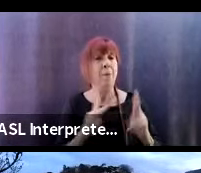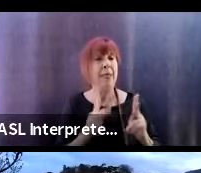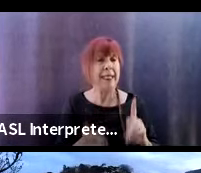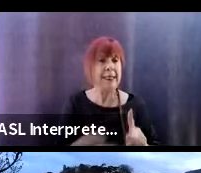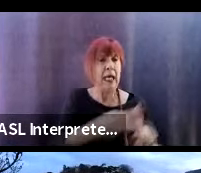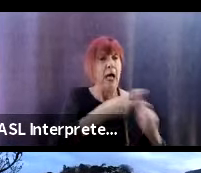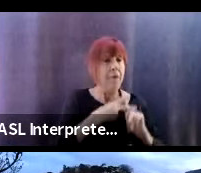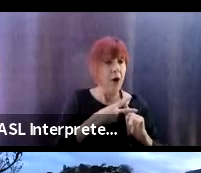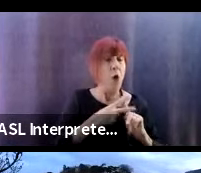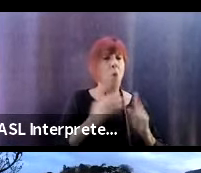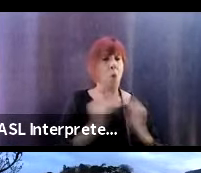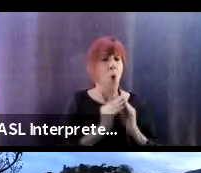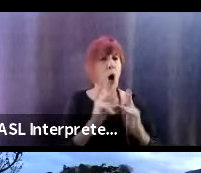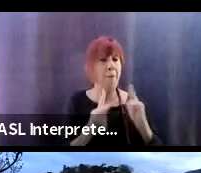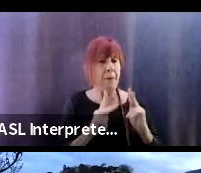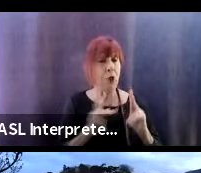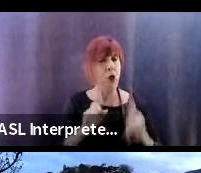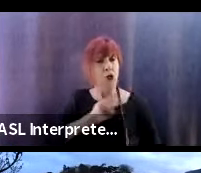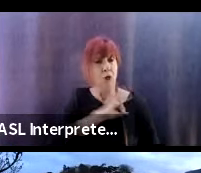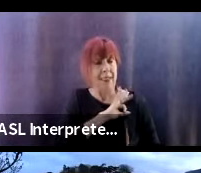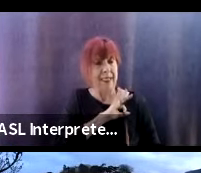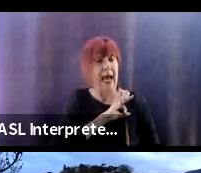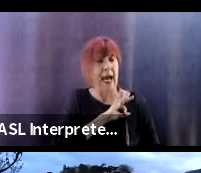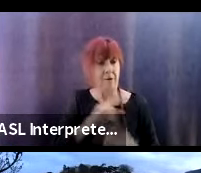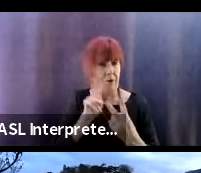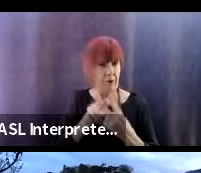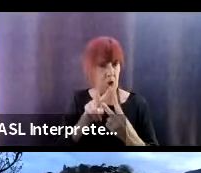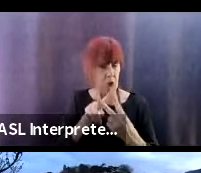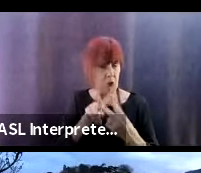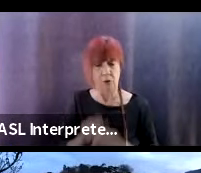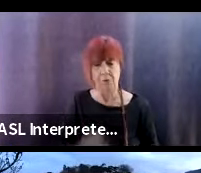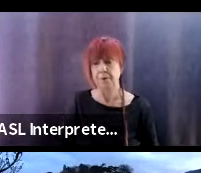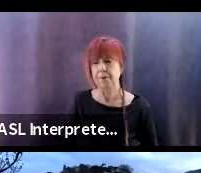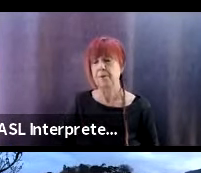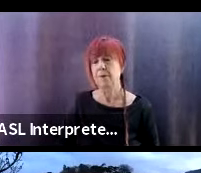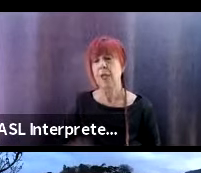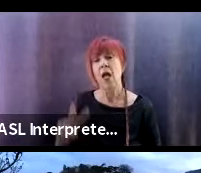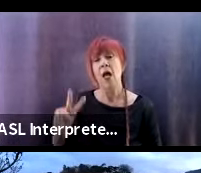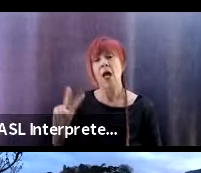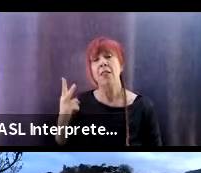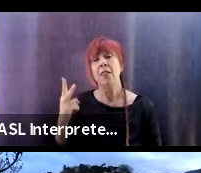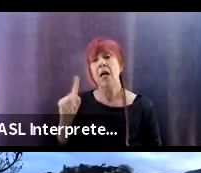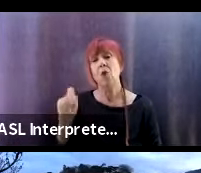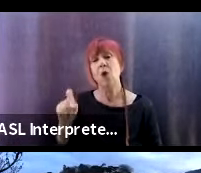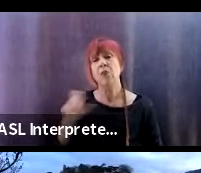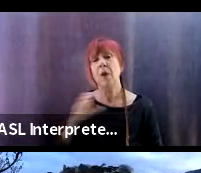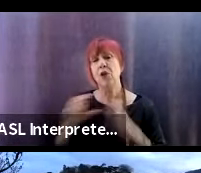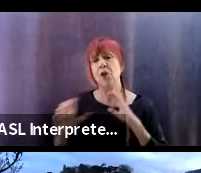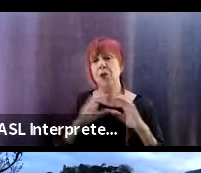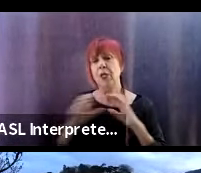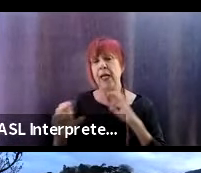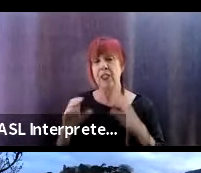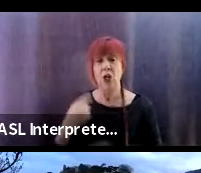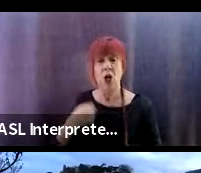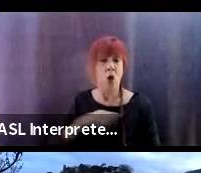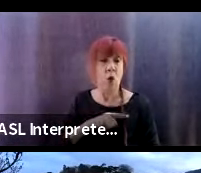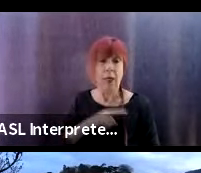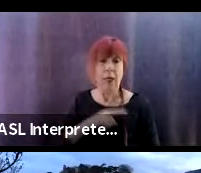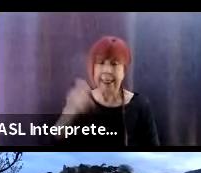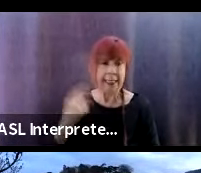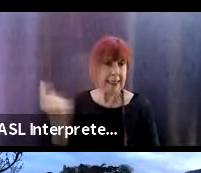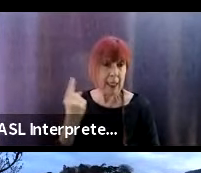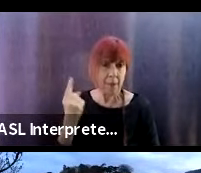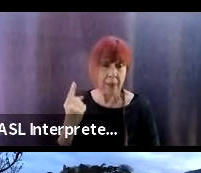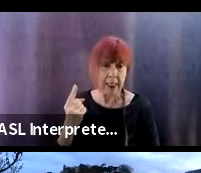See you nodding. Appreciate you got that one. Also, second, regarding communications, we're really going to need something that just explains clearly